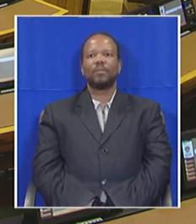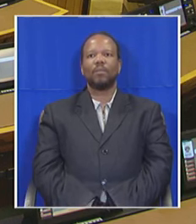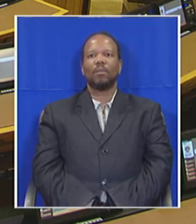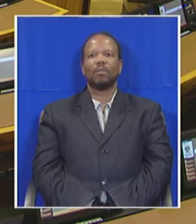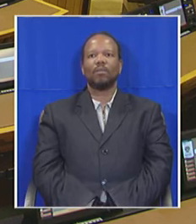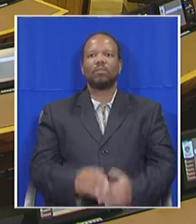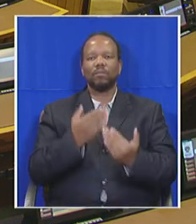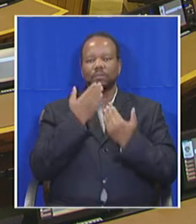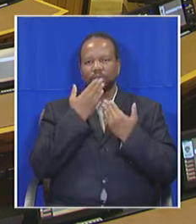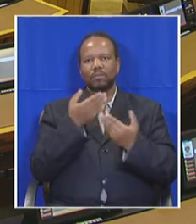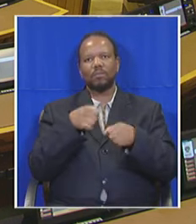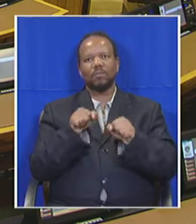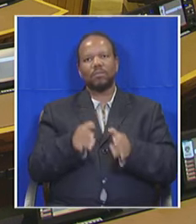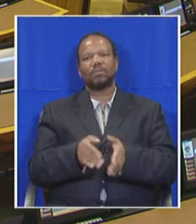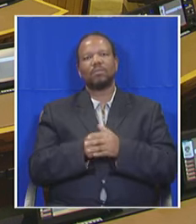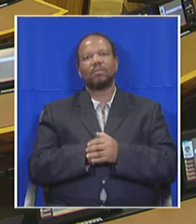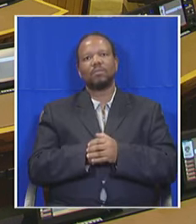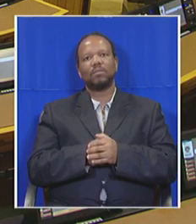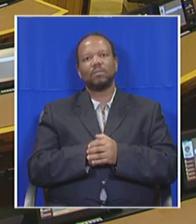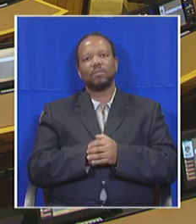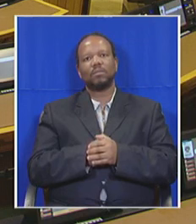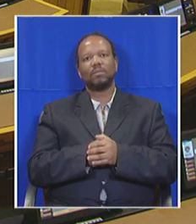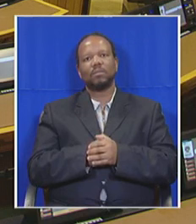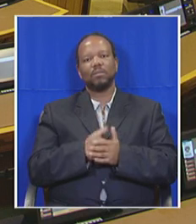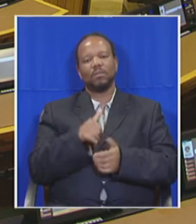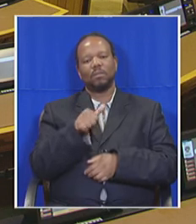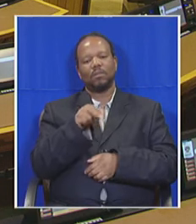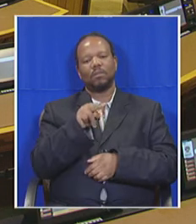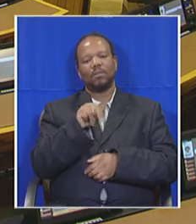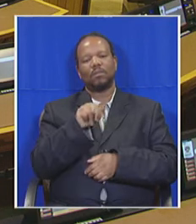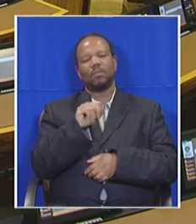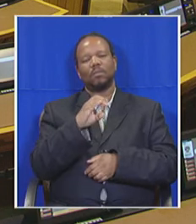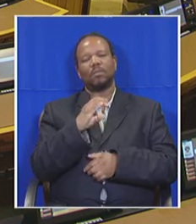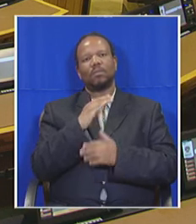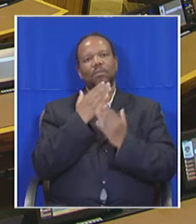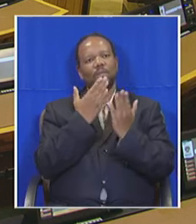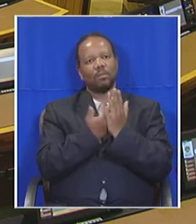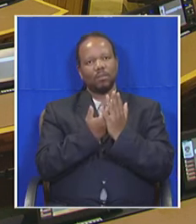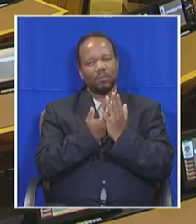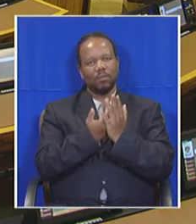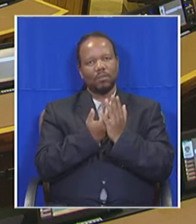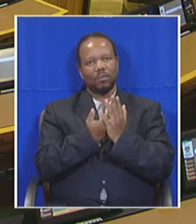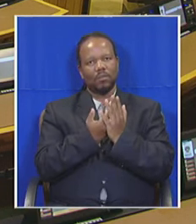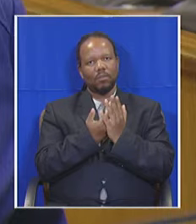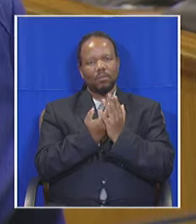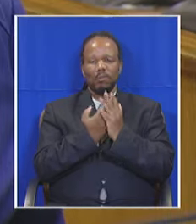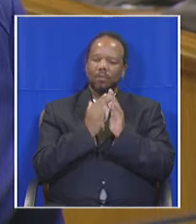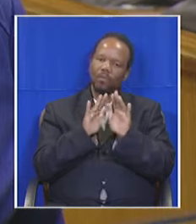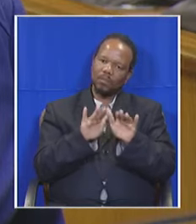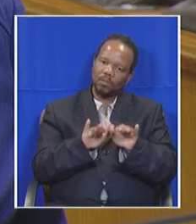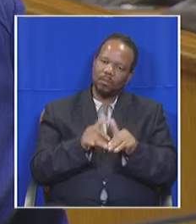Thank you, Chairperson. The African National Congress moves without notice that the House notes with